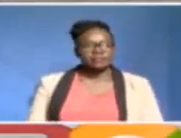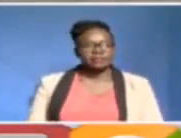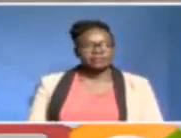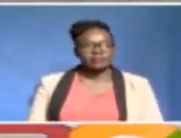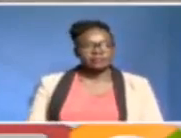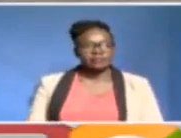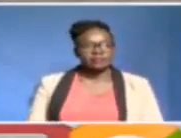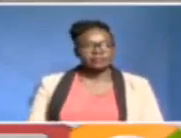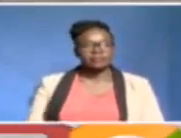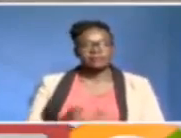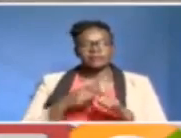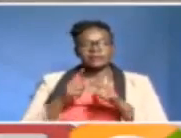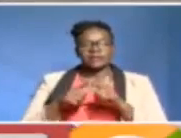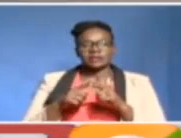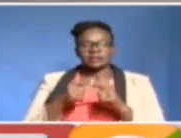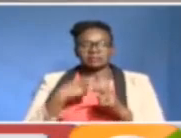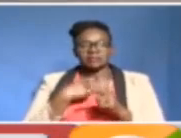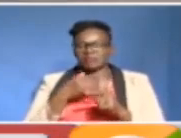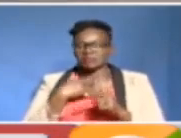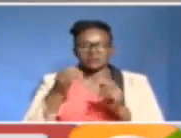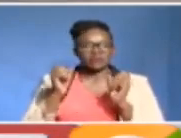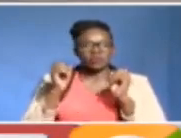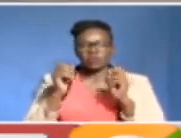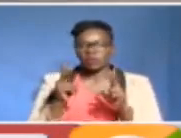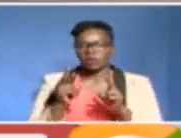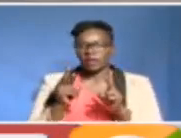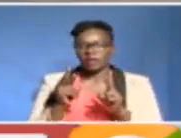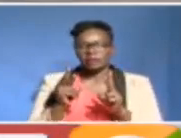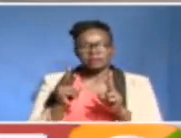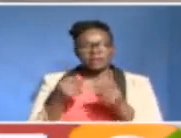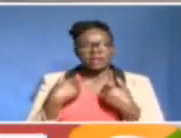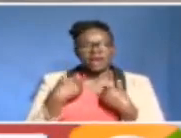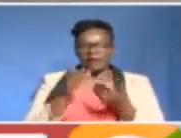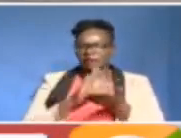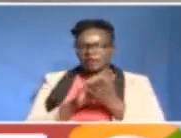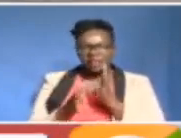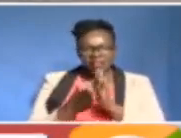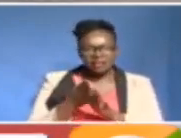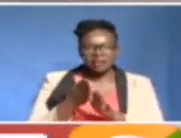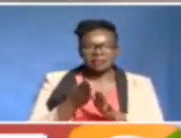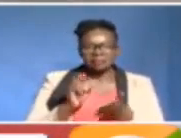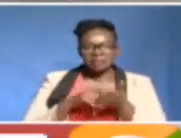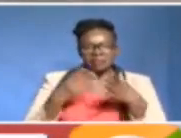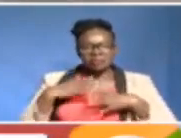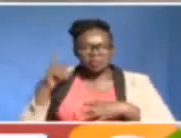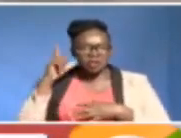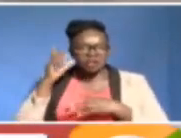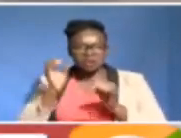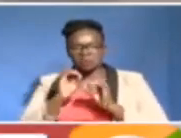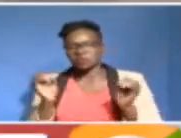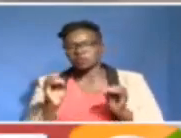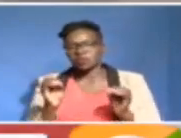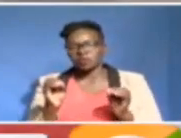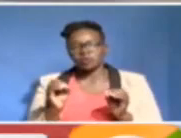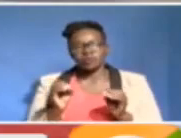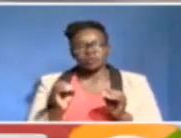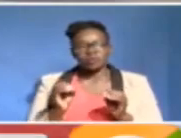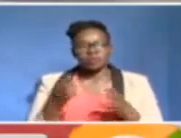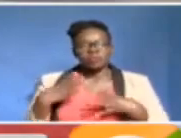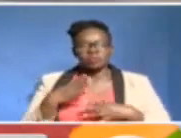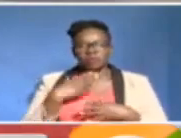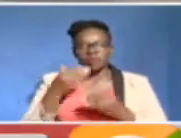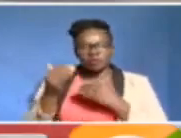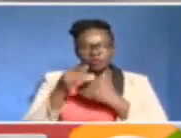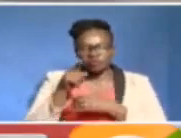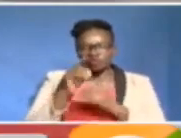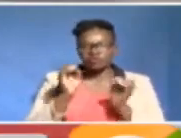have anyone to, because when you're poor, when you don't have nothing, no one wants you. No one listens to you. Like, no one want to hang out with a